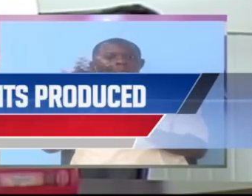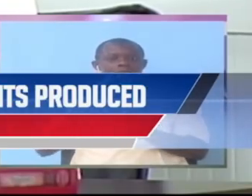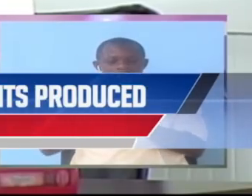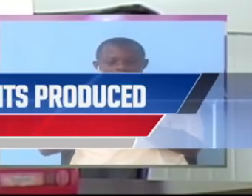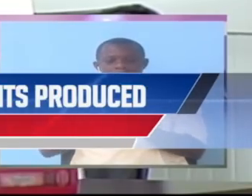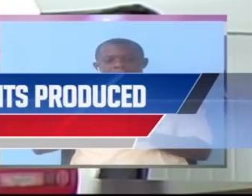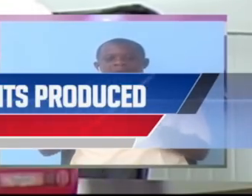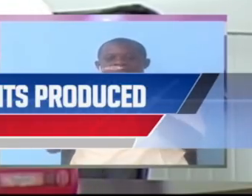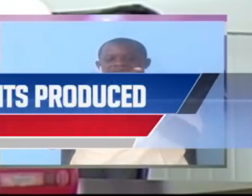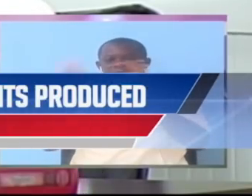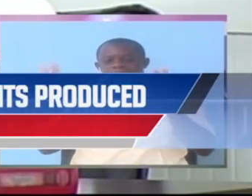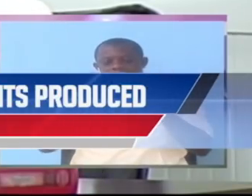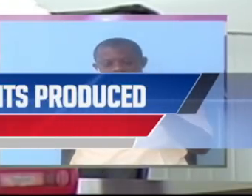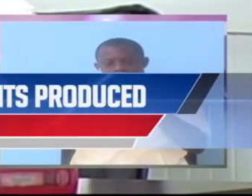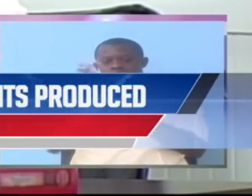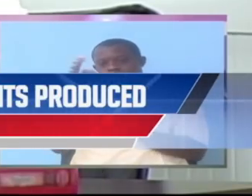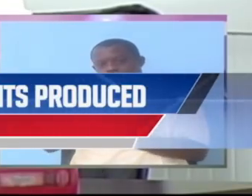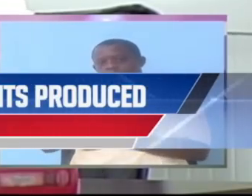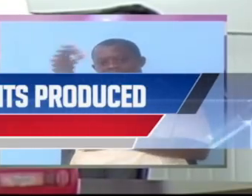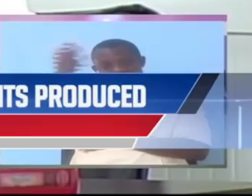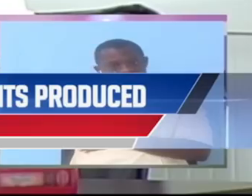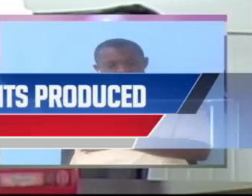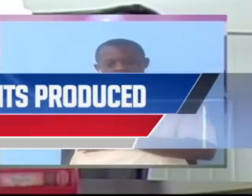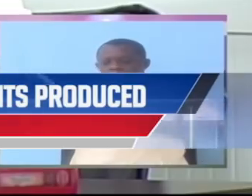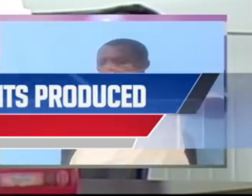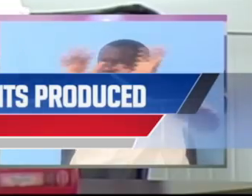2015. So all my documents were packed in one box.